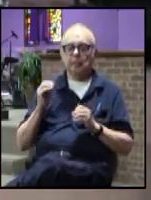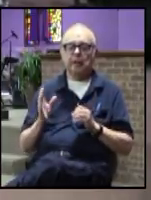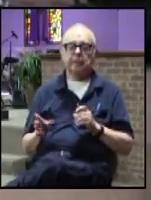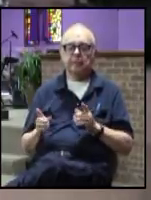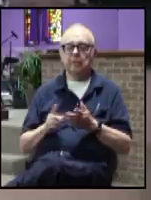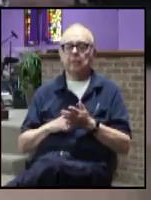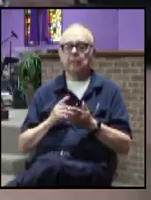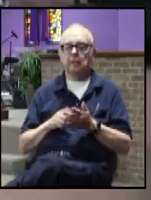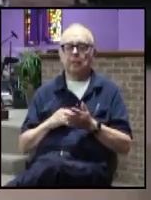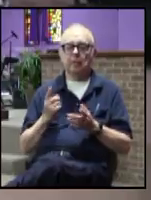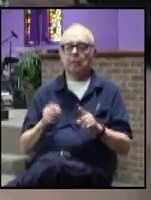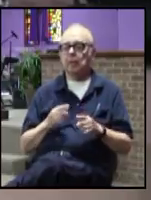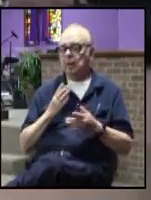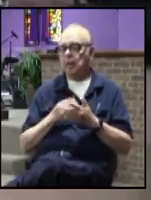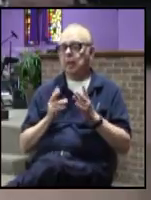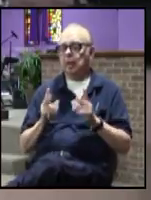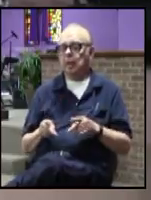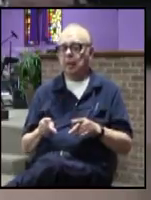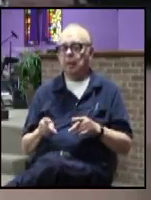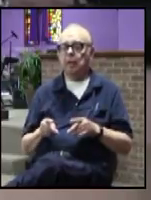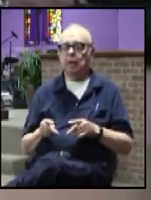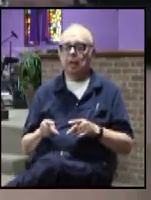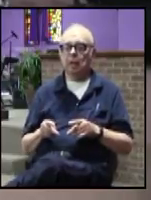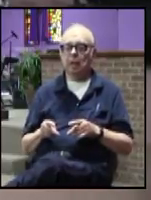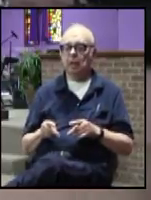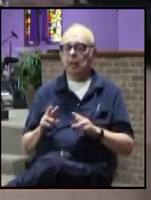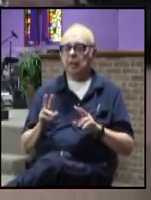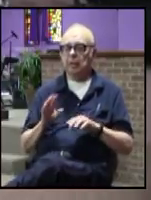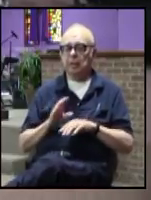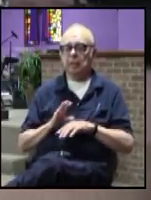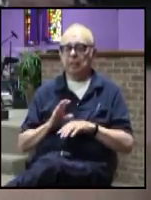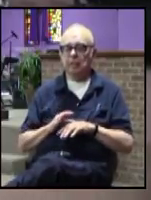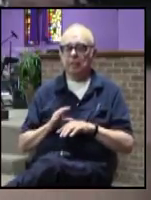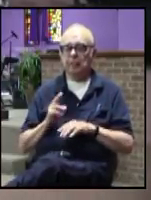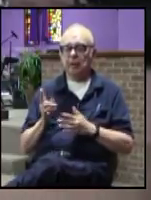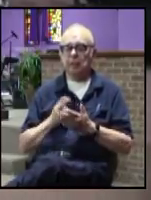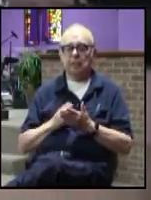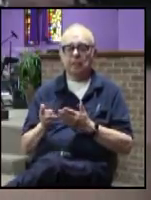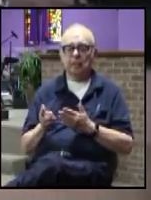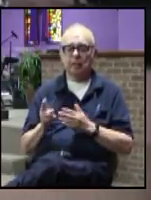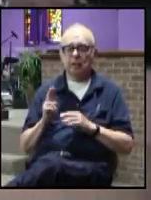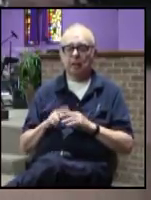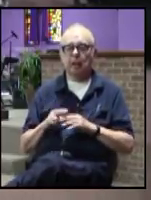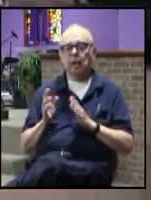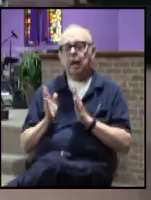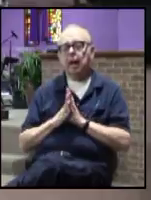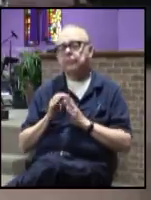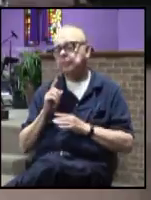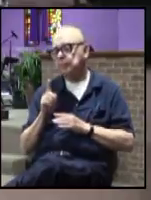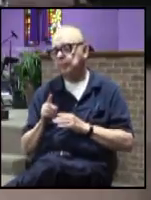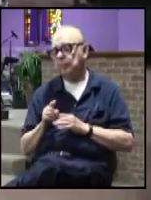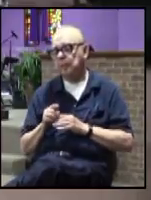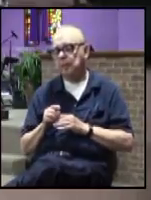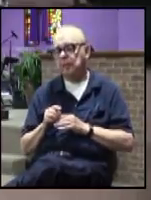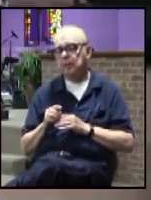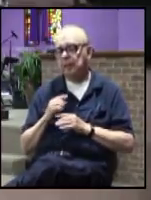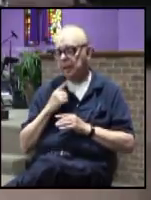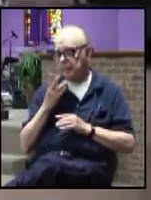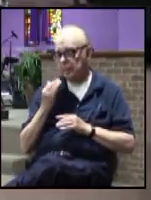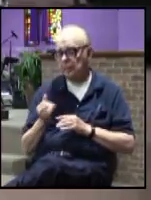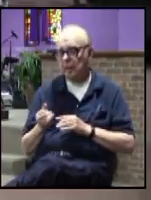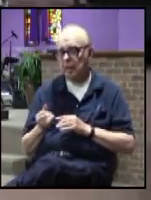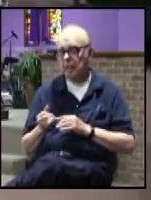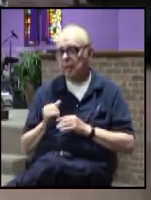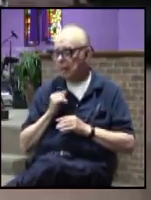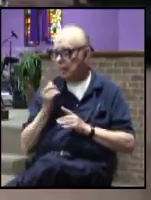pastor, sometimes when somebody says they're leaving the church and they'll be honest with you and sit down and ask them why, and they'll tell